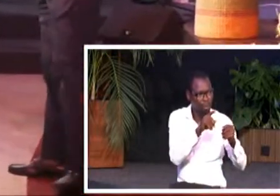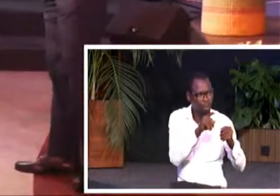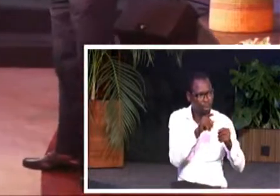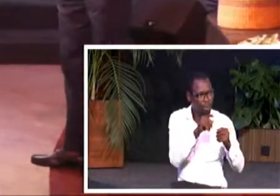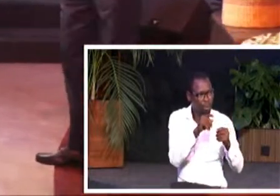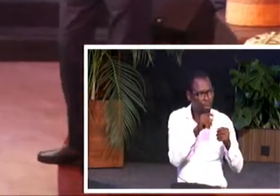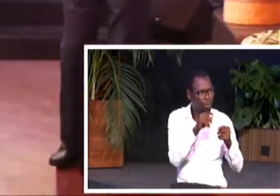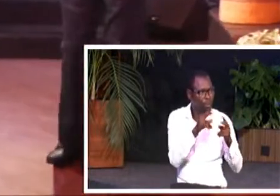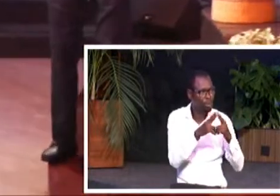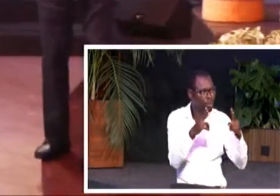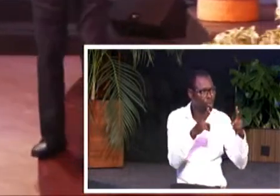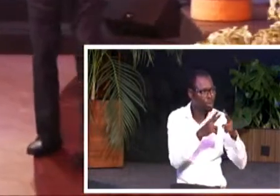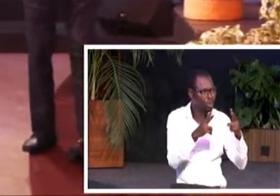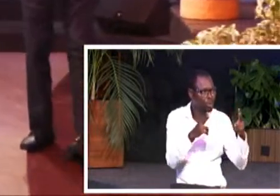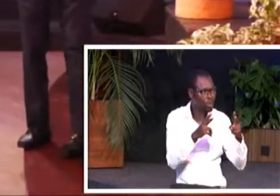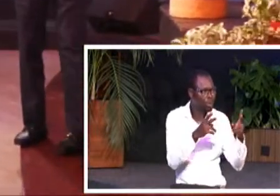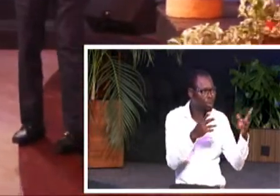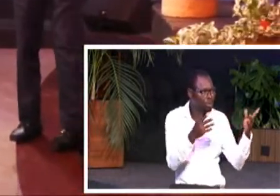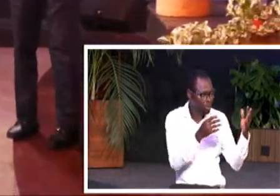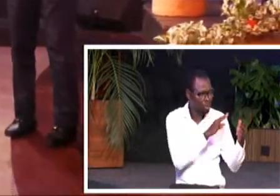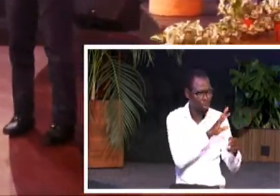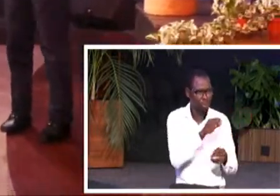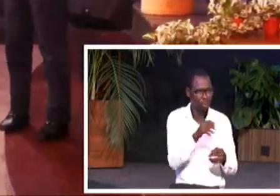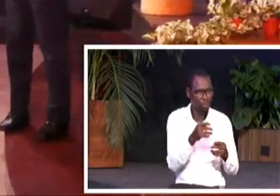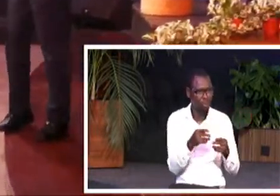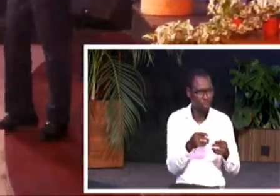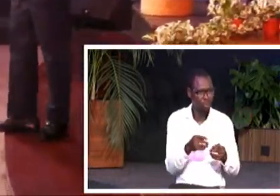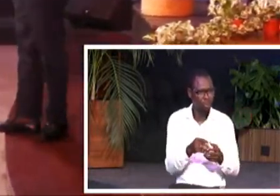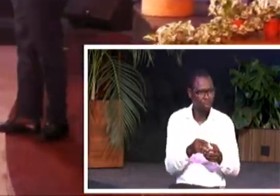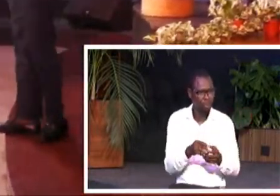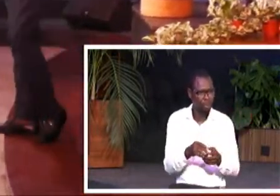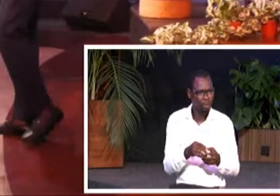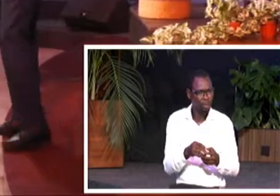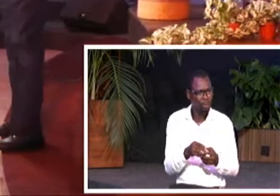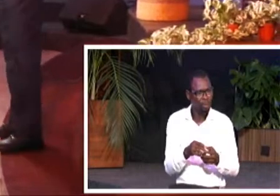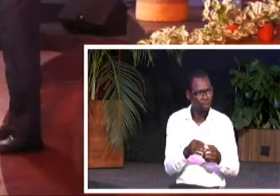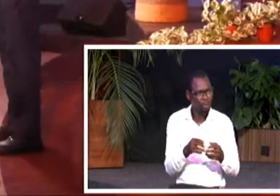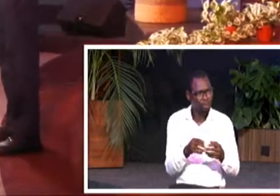excellent. So, Maximus, please come. Let's have a conversation with Clifford.